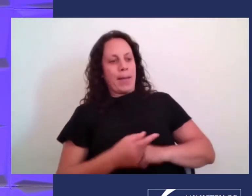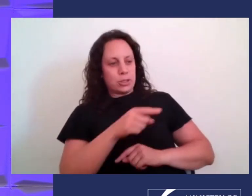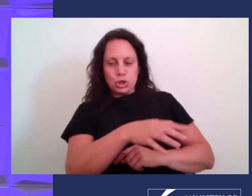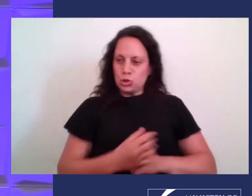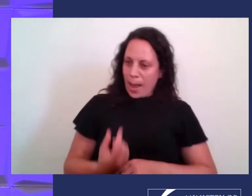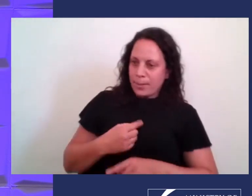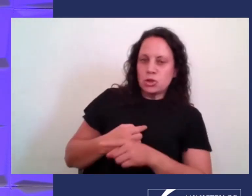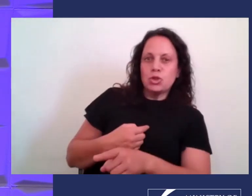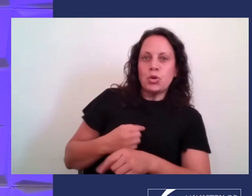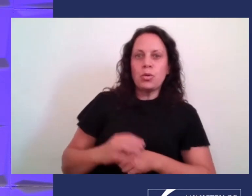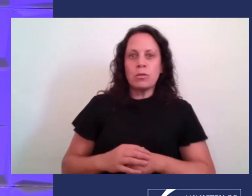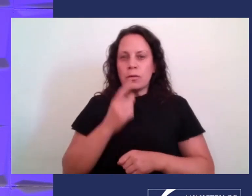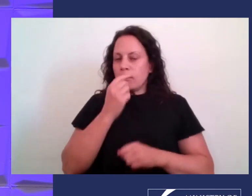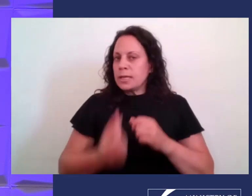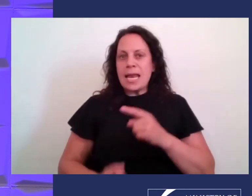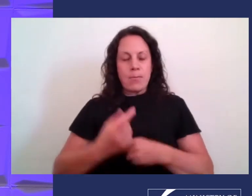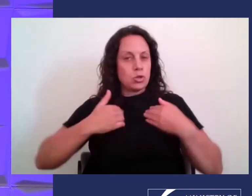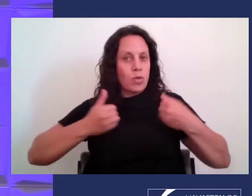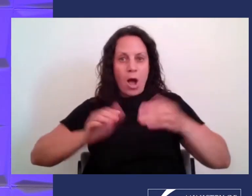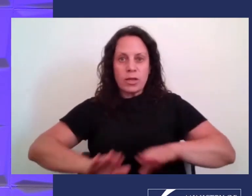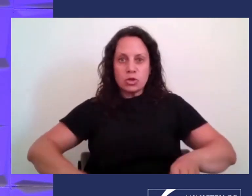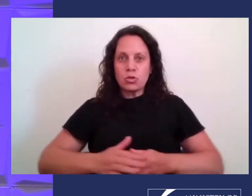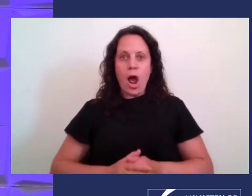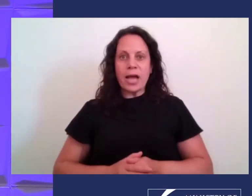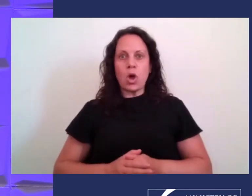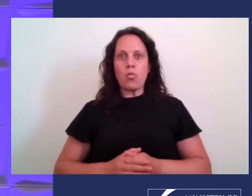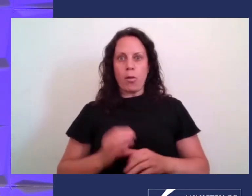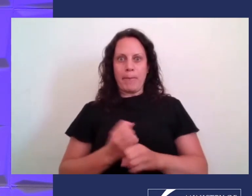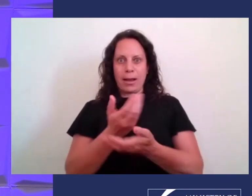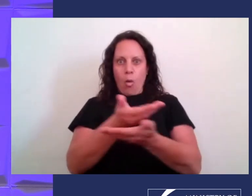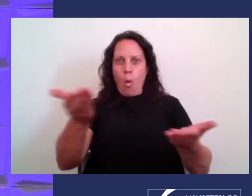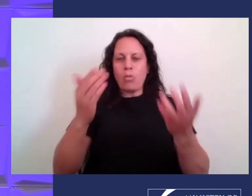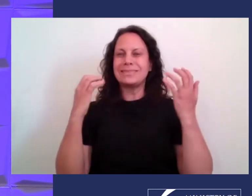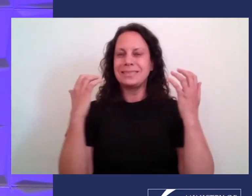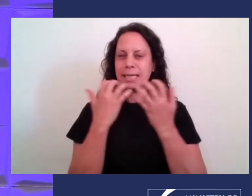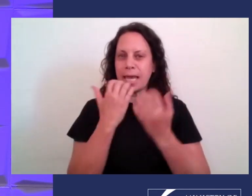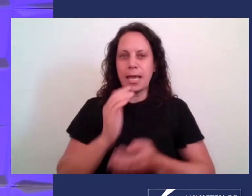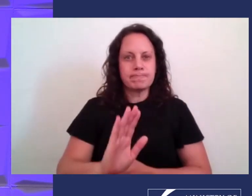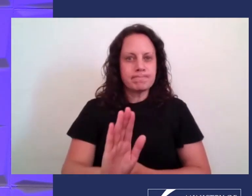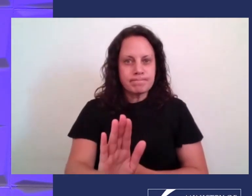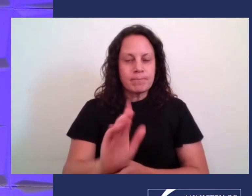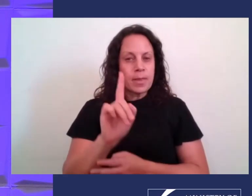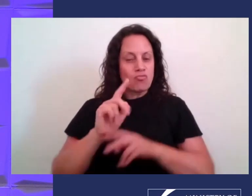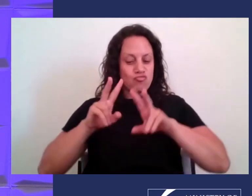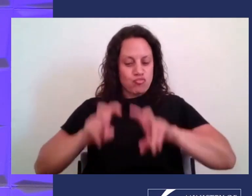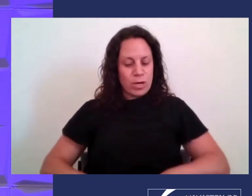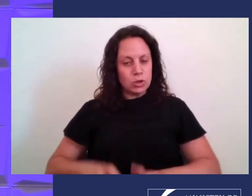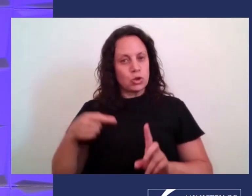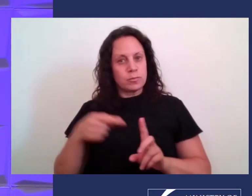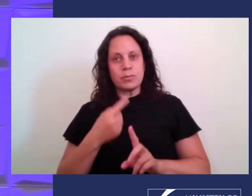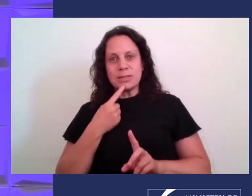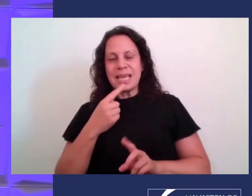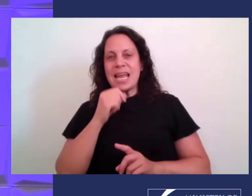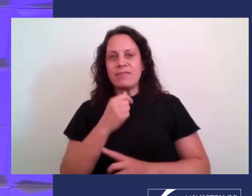saying that to scare you. What I'm saying it because the good news is that studies have also shown that 2 doses of